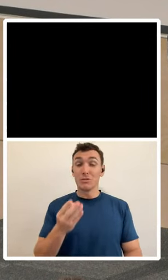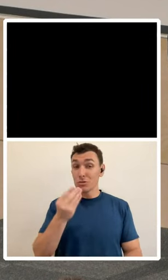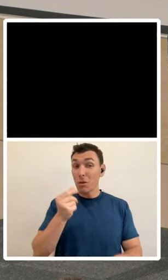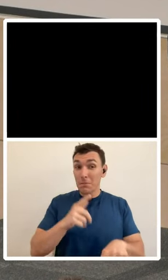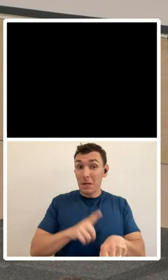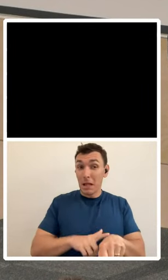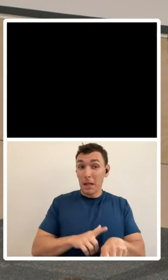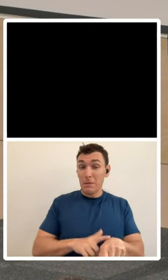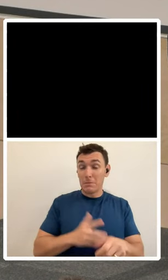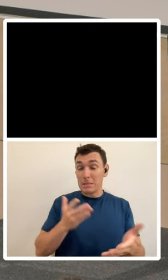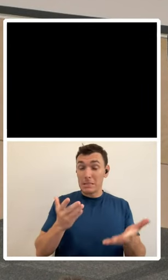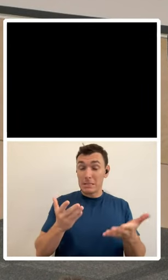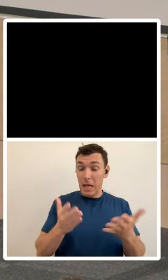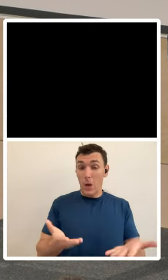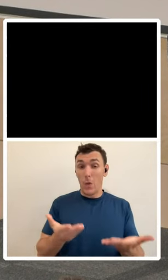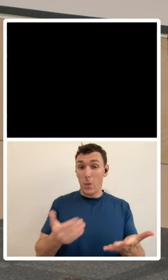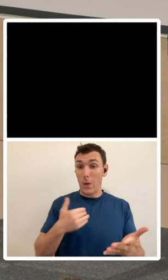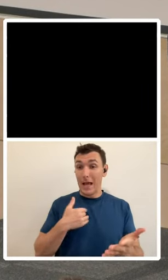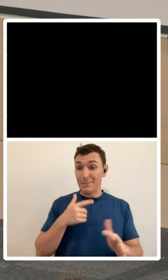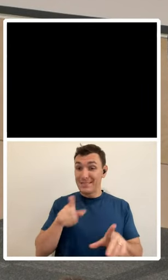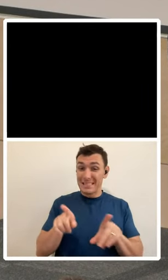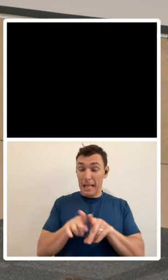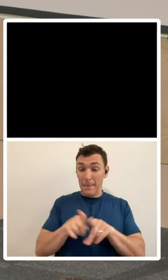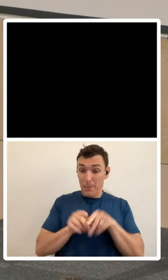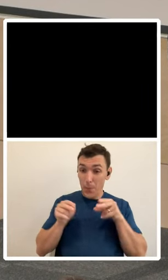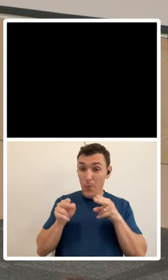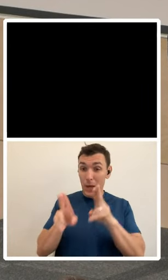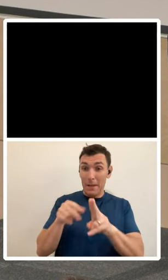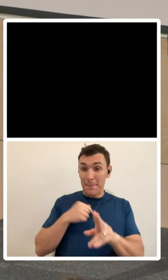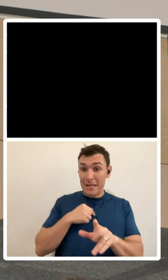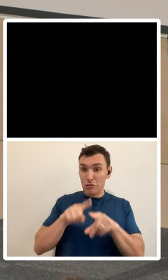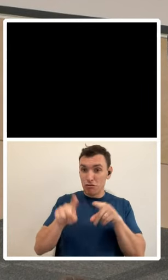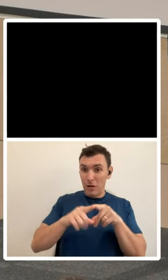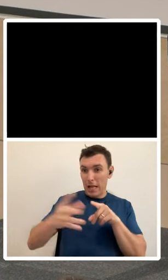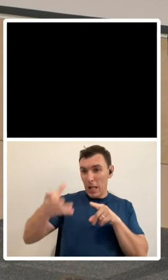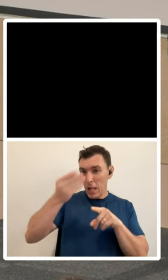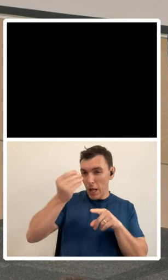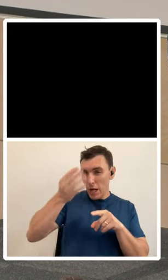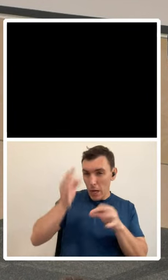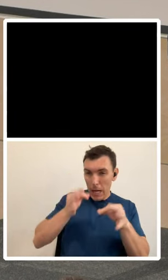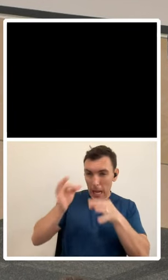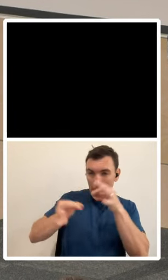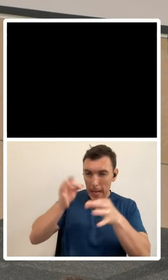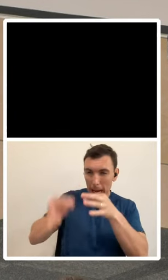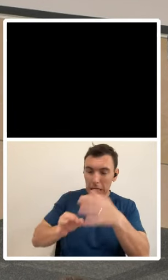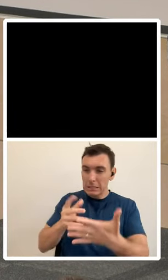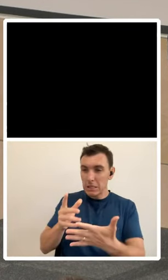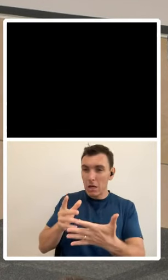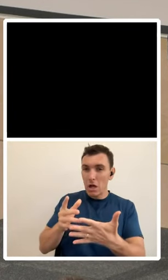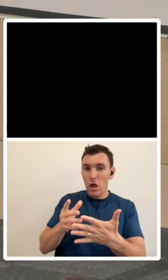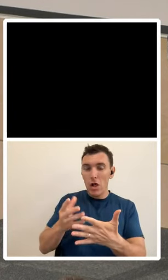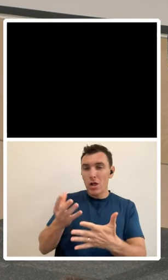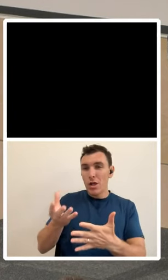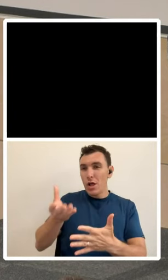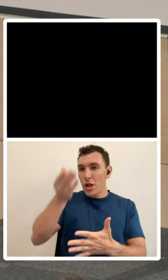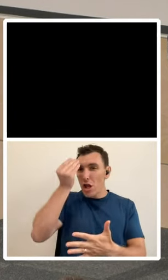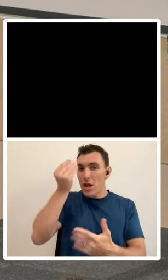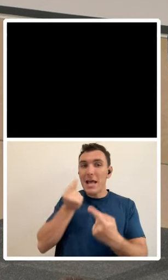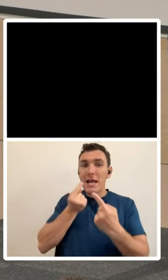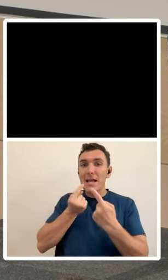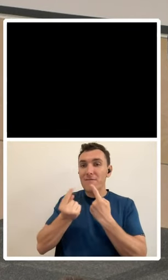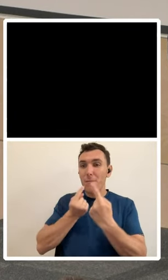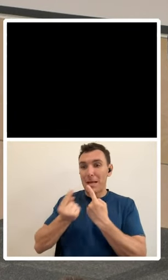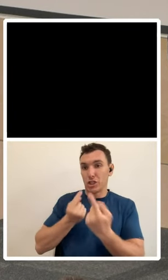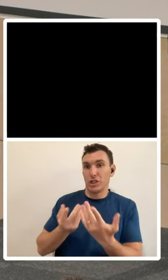thing. And of course, you know, I was making quite a lot of money that time, and you can't just be like, what's your financial situation? You have to try and find ways to be sort